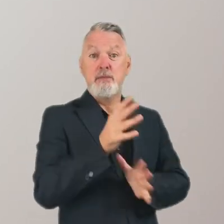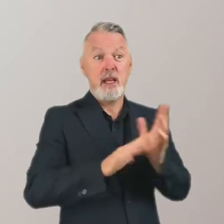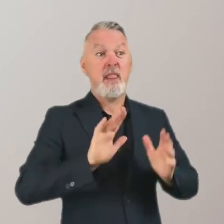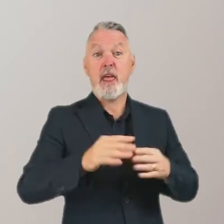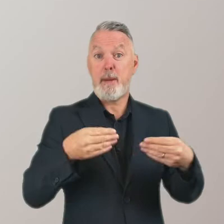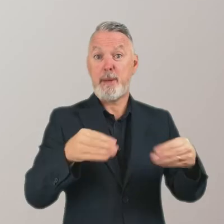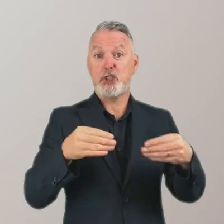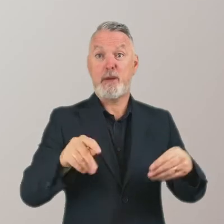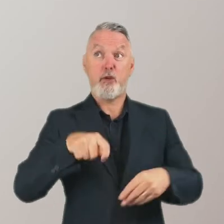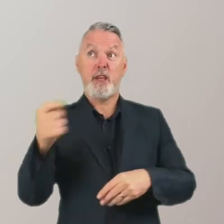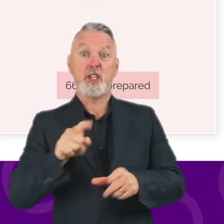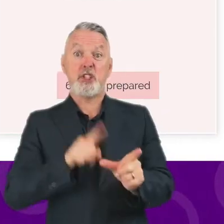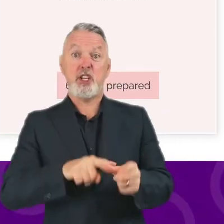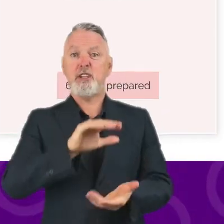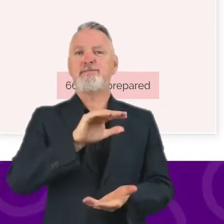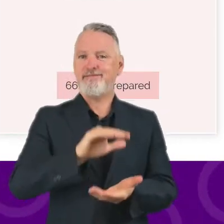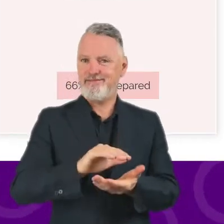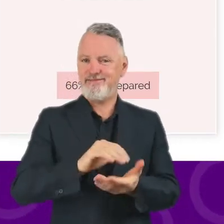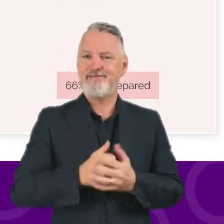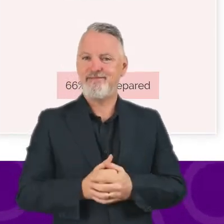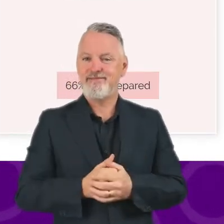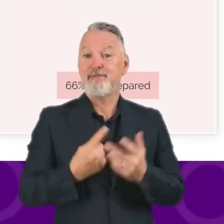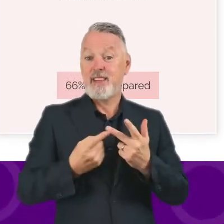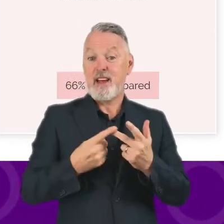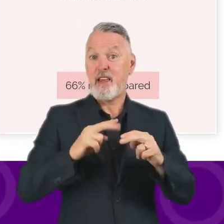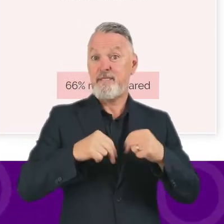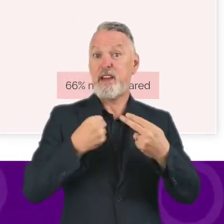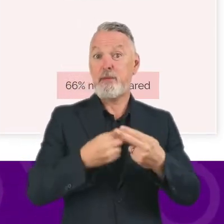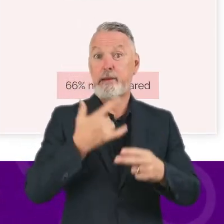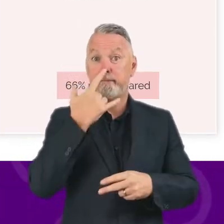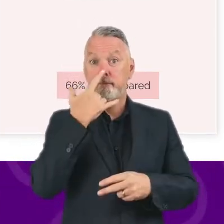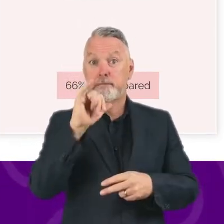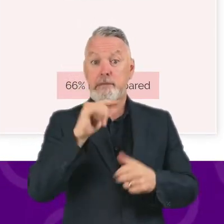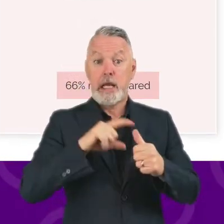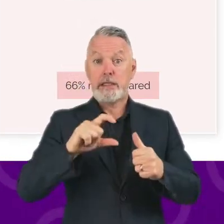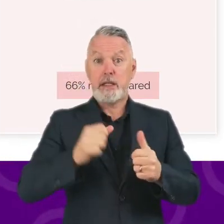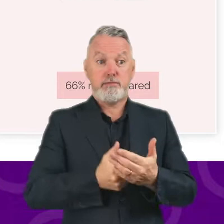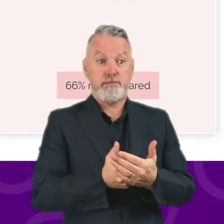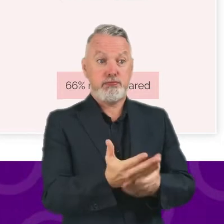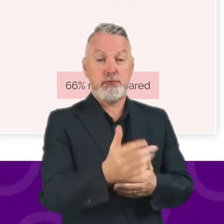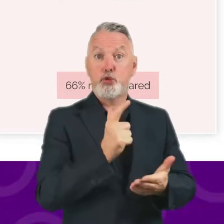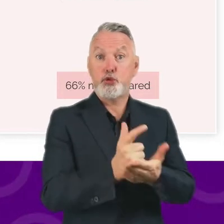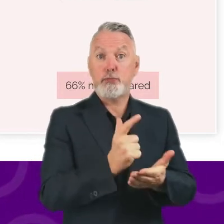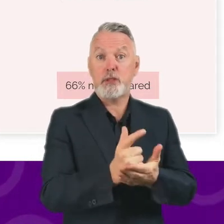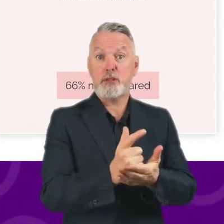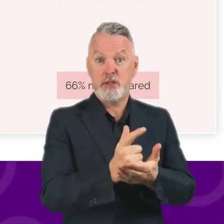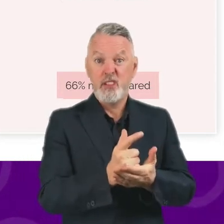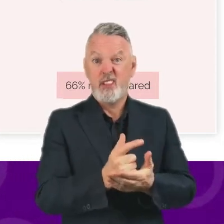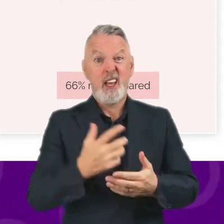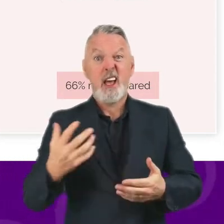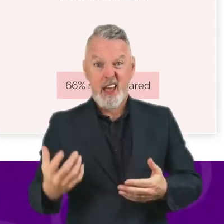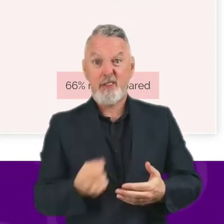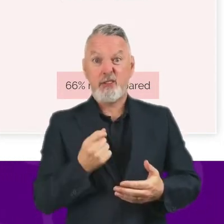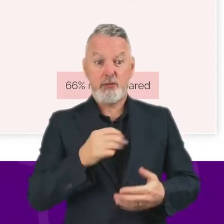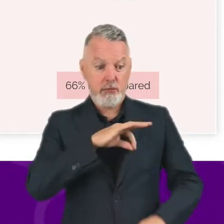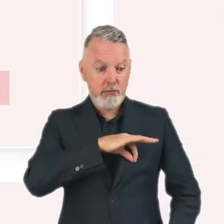budget reduced for the next year. Some other families accidentally spent more than they were allocated and had to pay for services out of